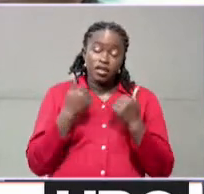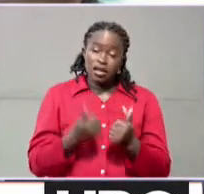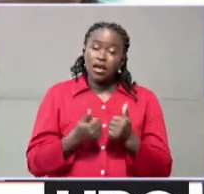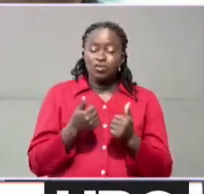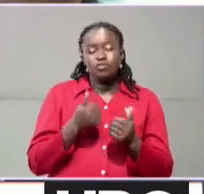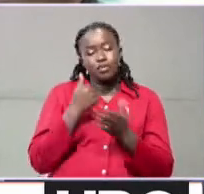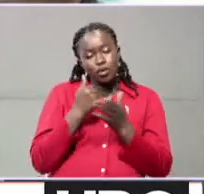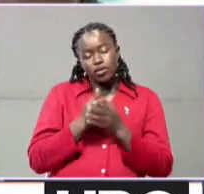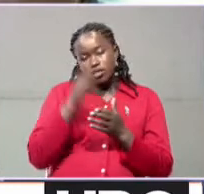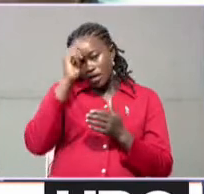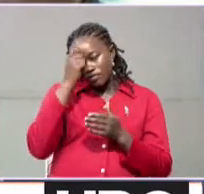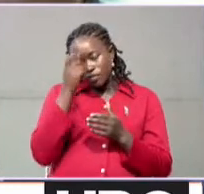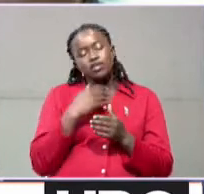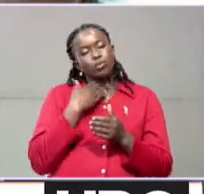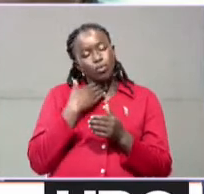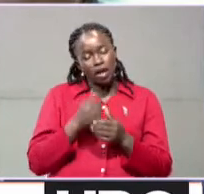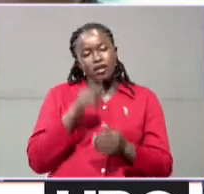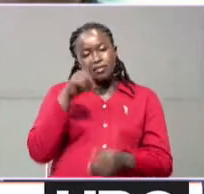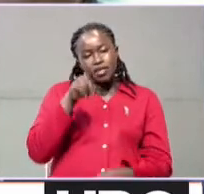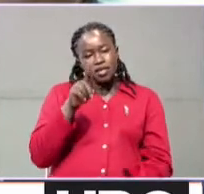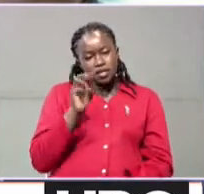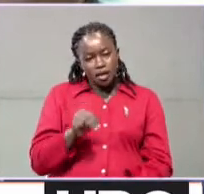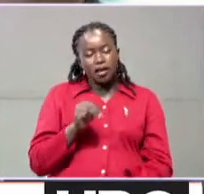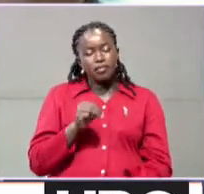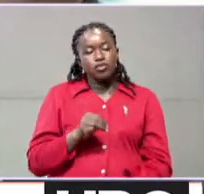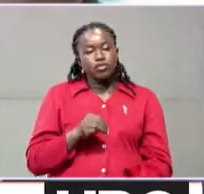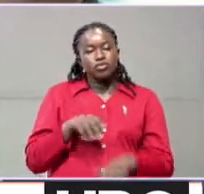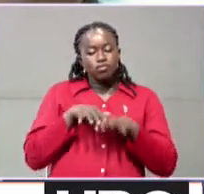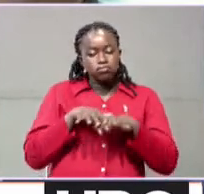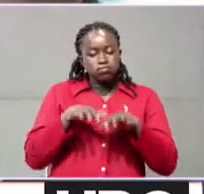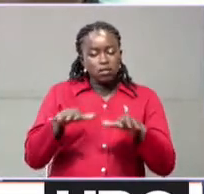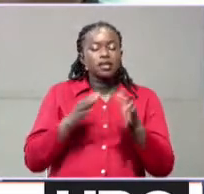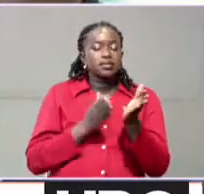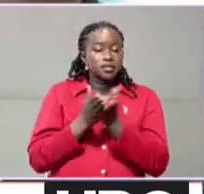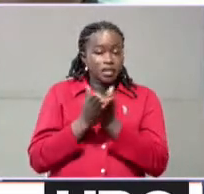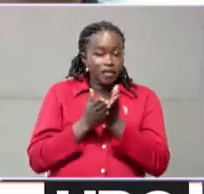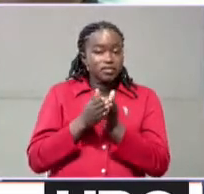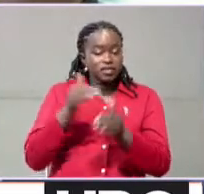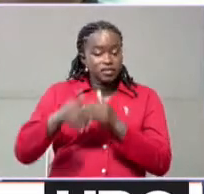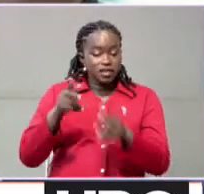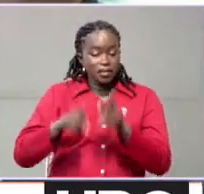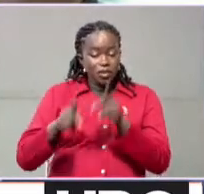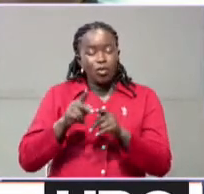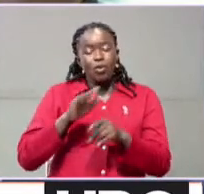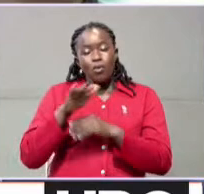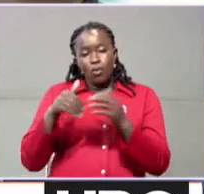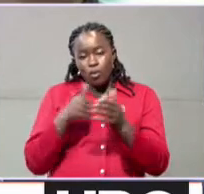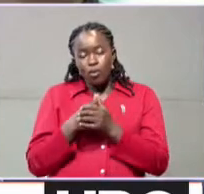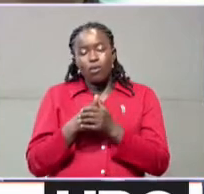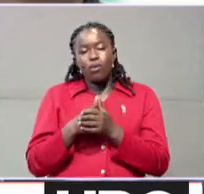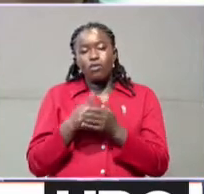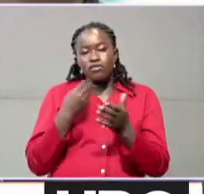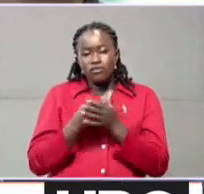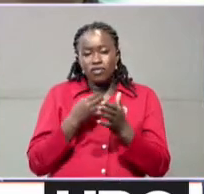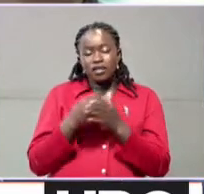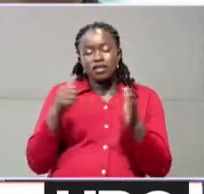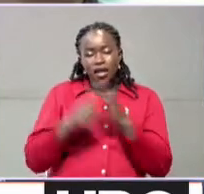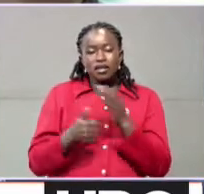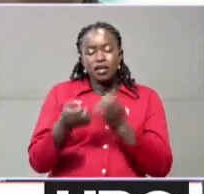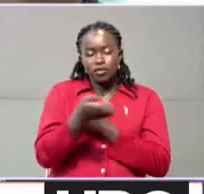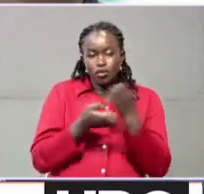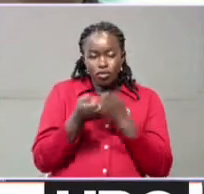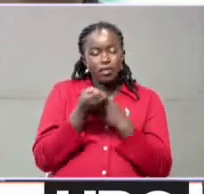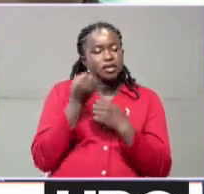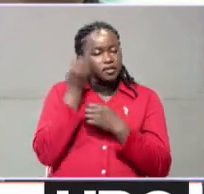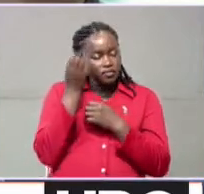view that the pdm will deepen decentralization all funds and other socioeconomic inventions